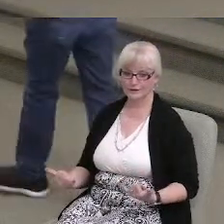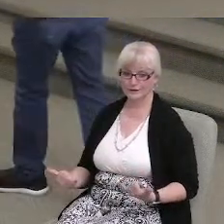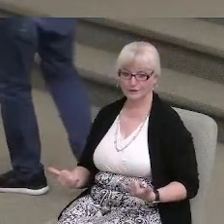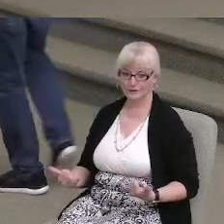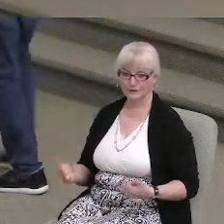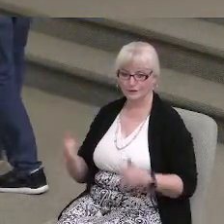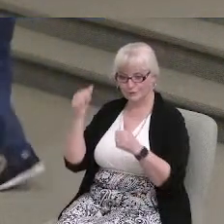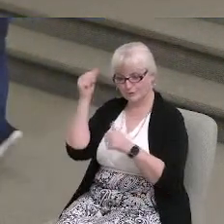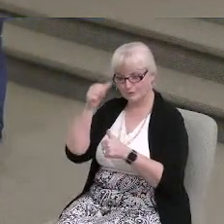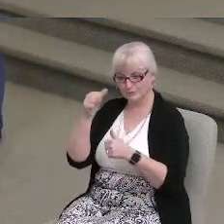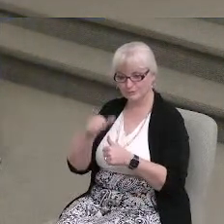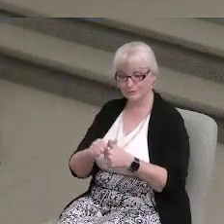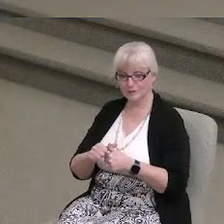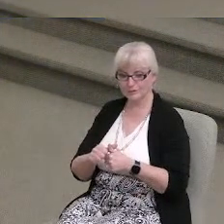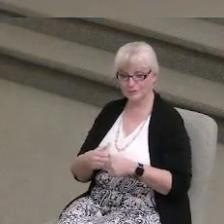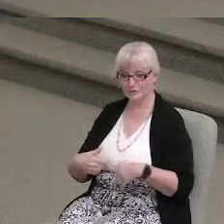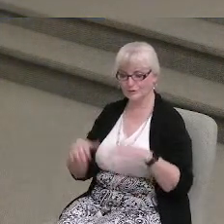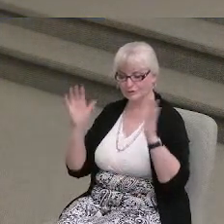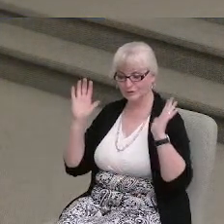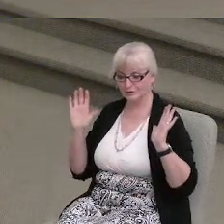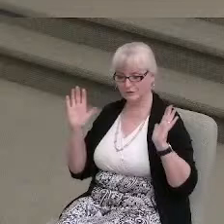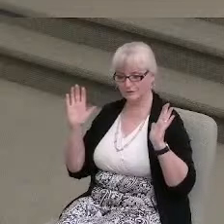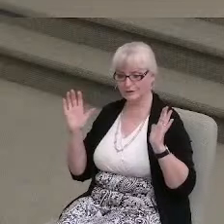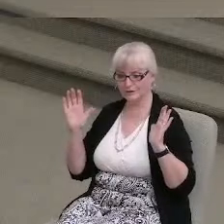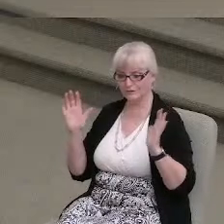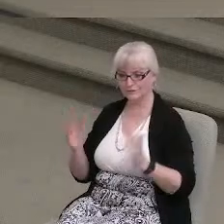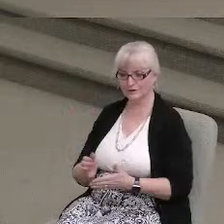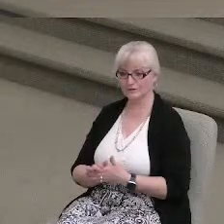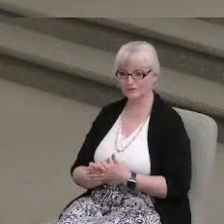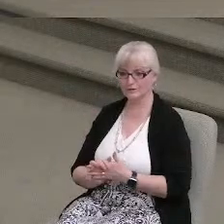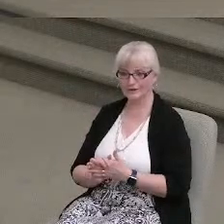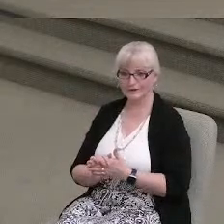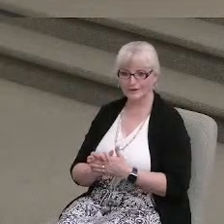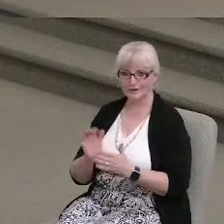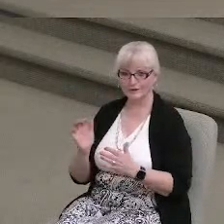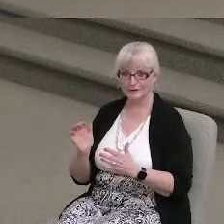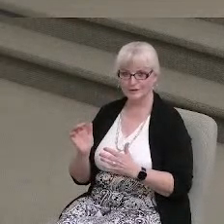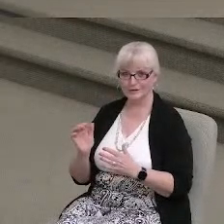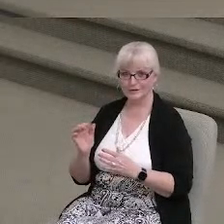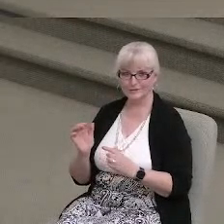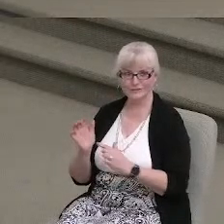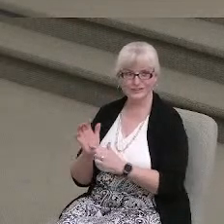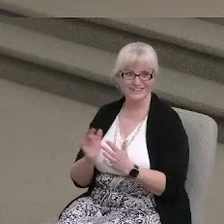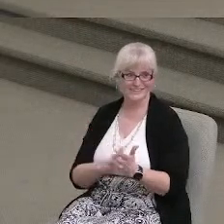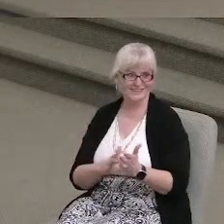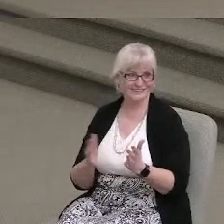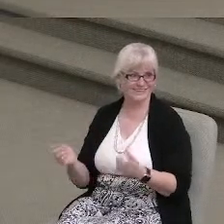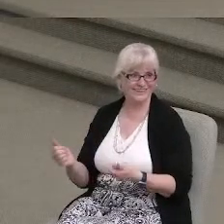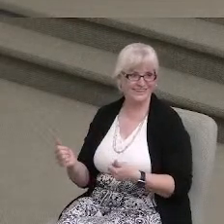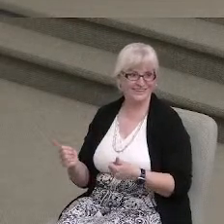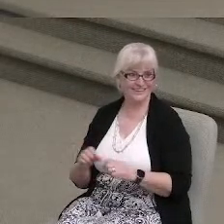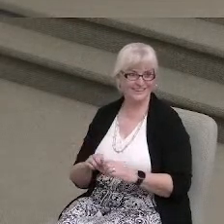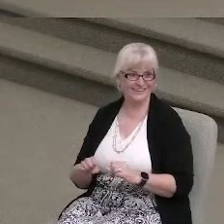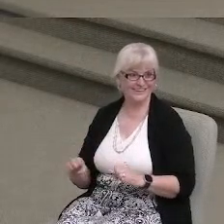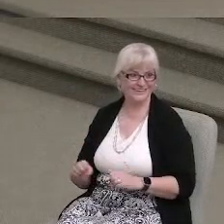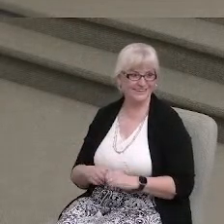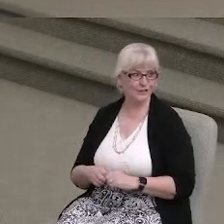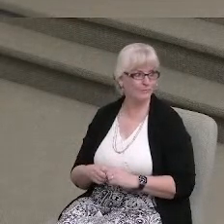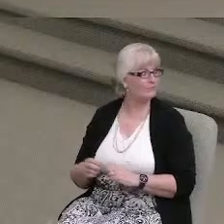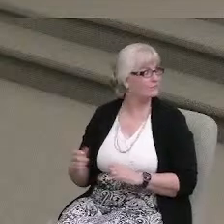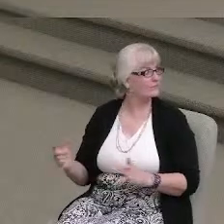sacrifice and triumphant resurrection of our Lord Jesus Christ. Easter is a time of renewal, a celebration of